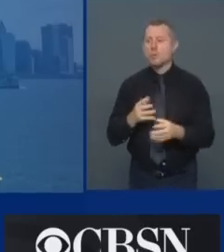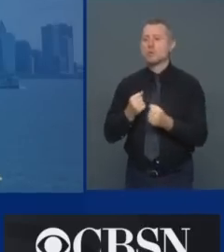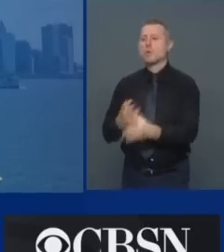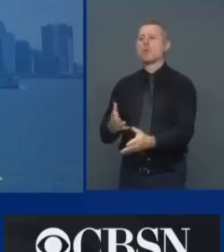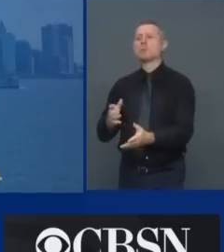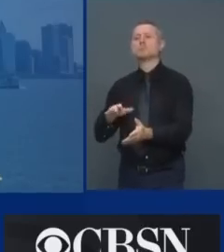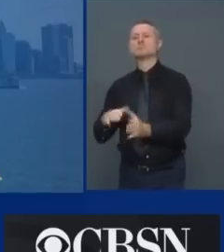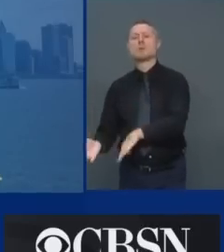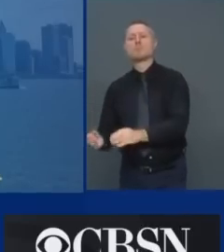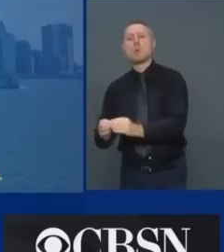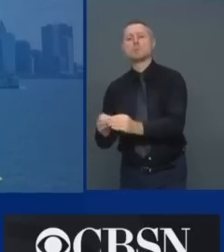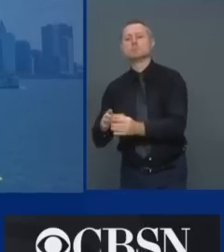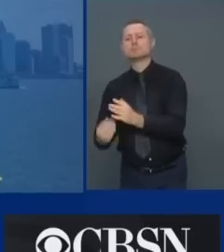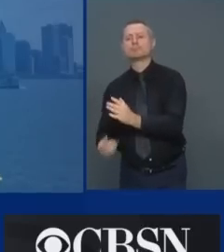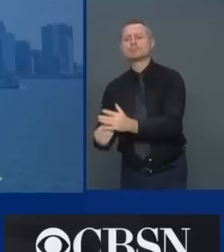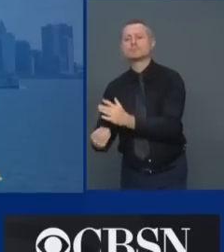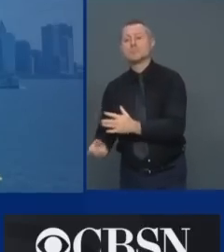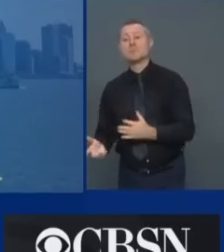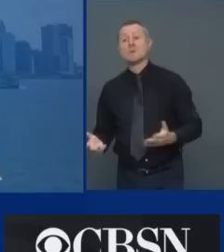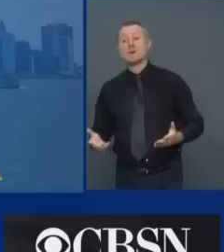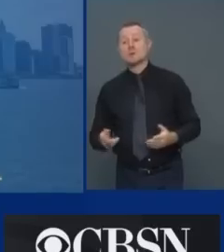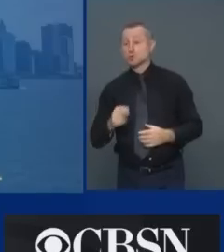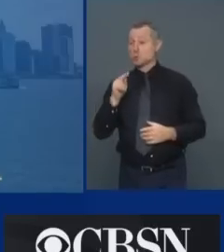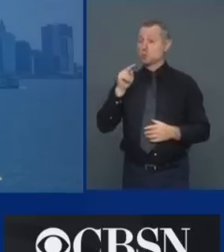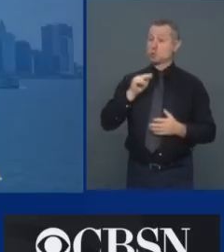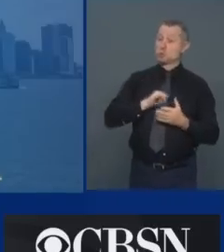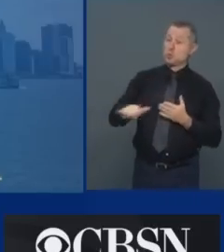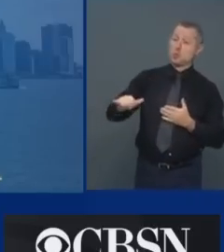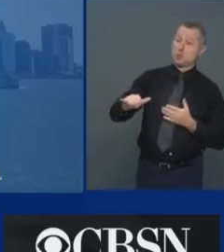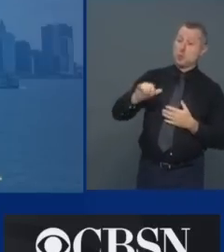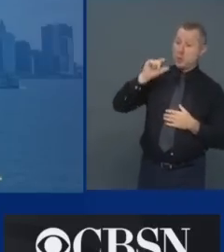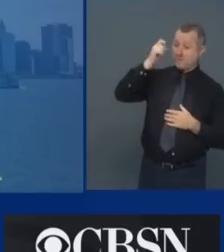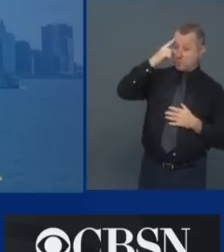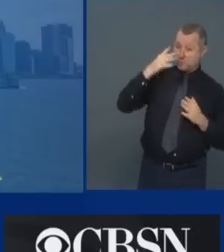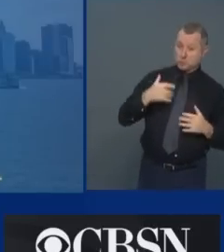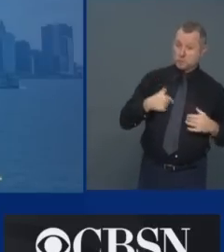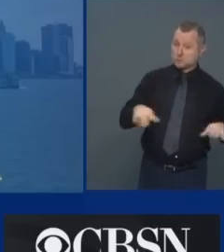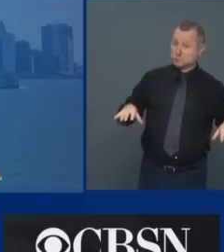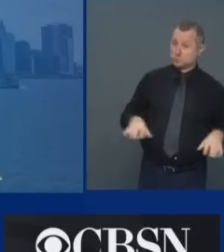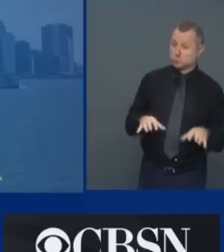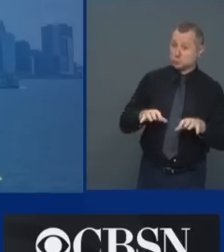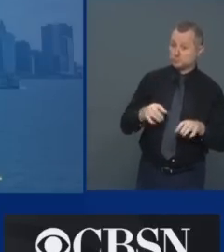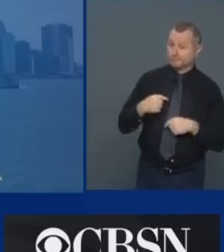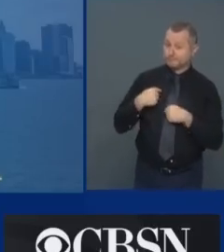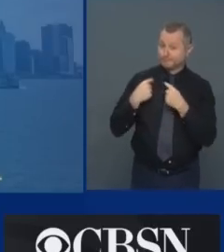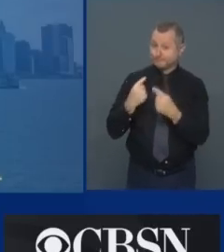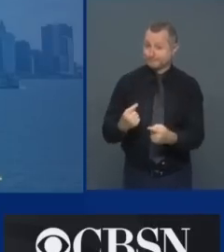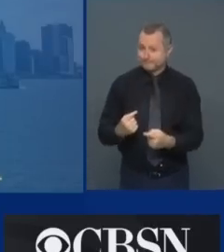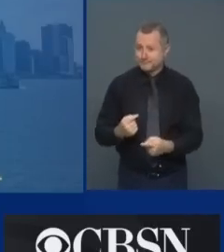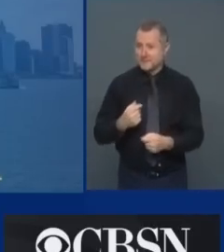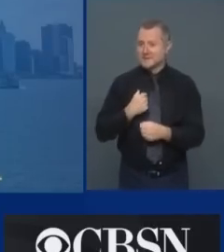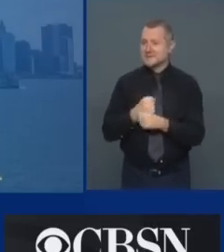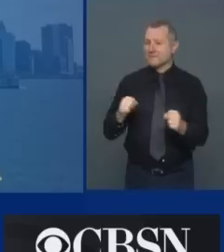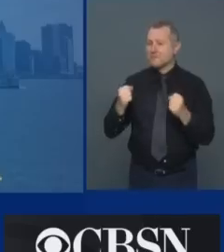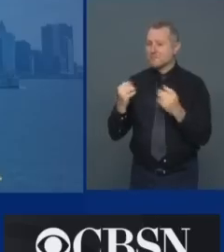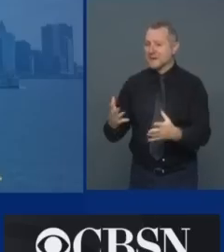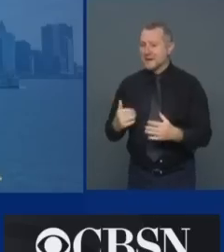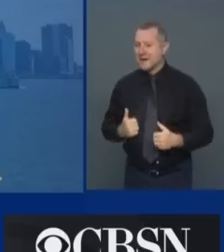What the New York government did is the matter between life and death for thousands of people. What the U.S. government